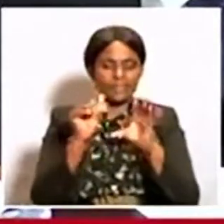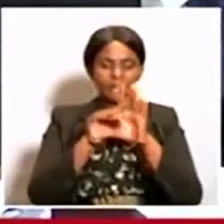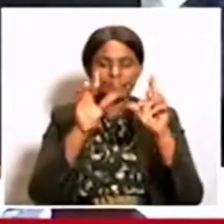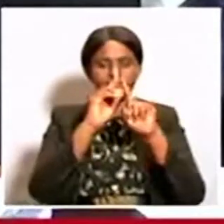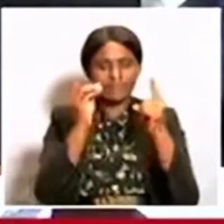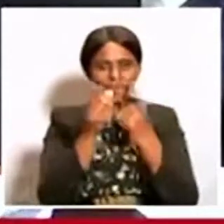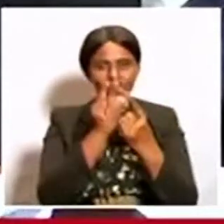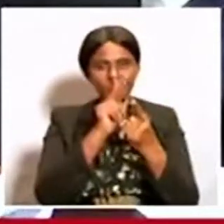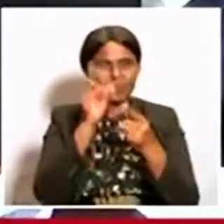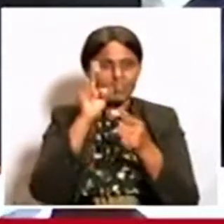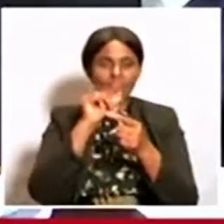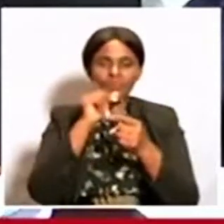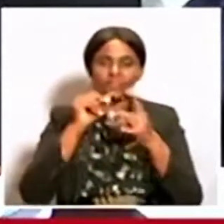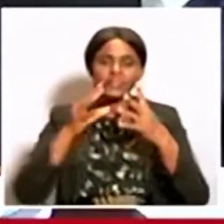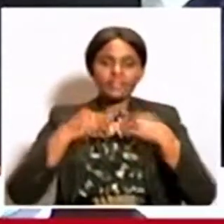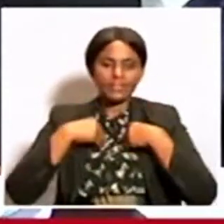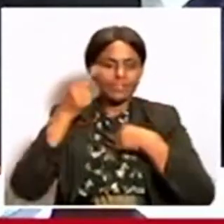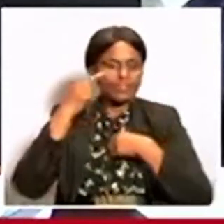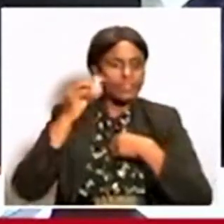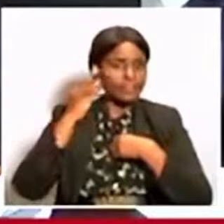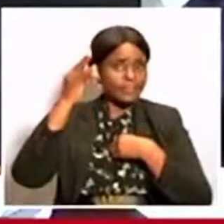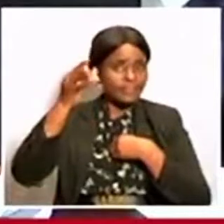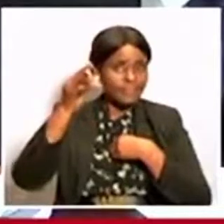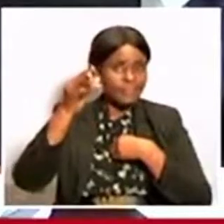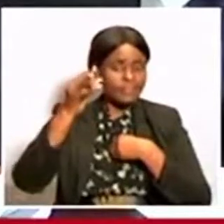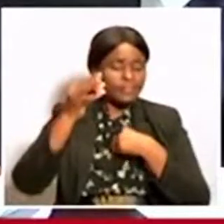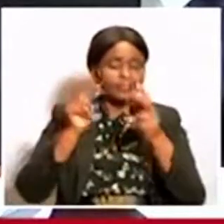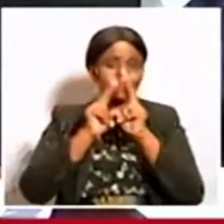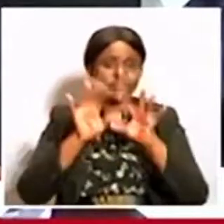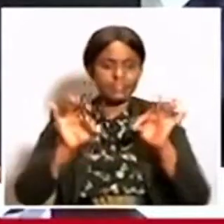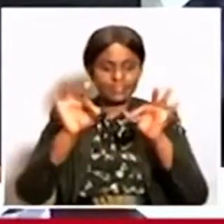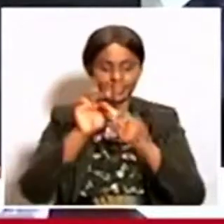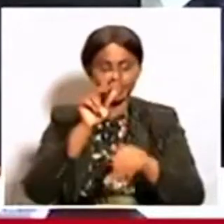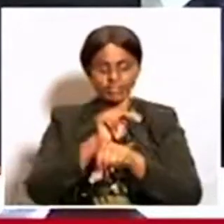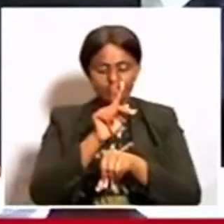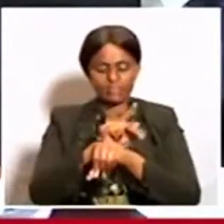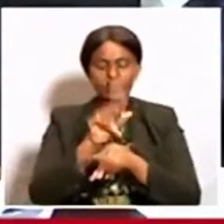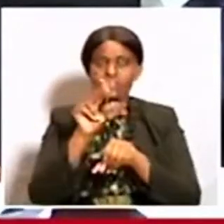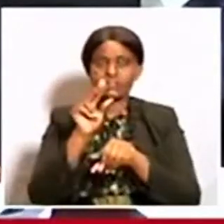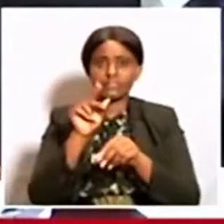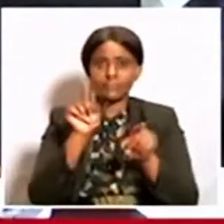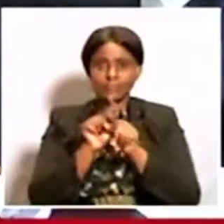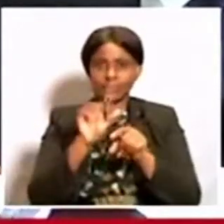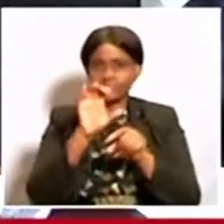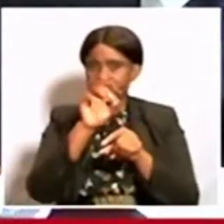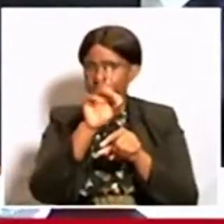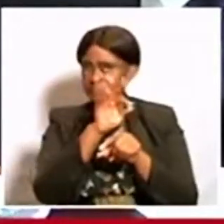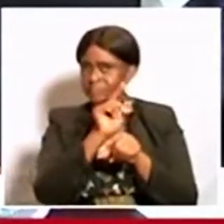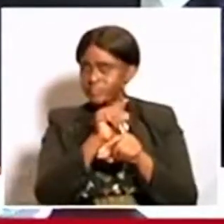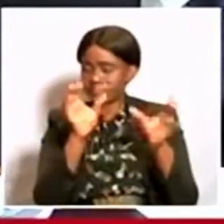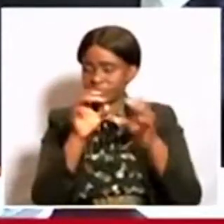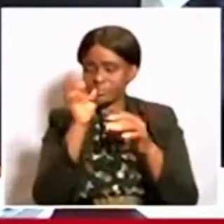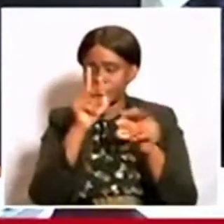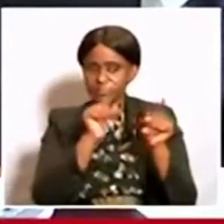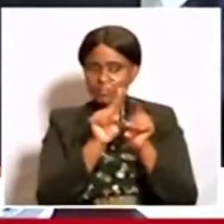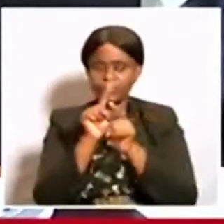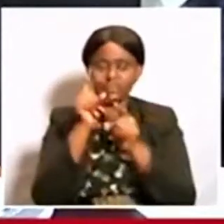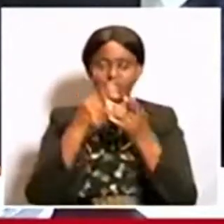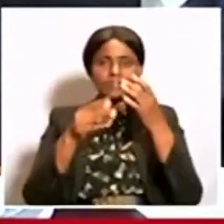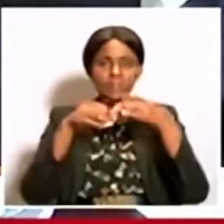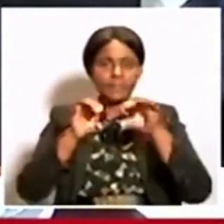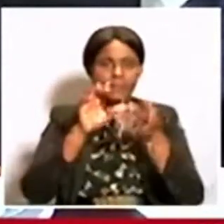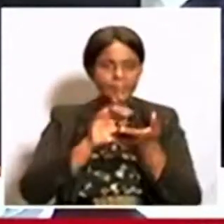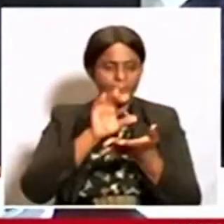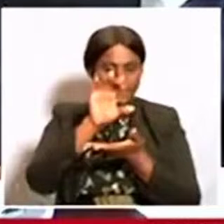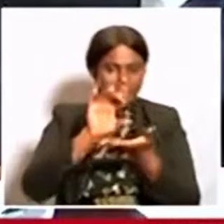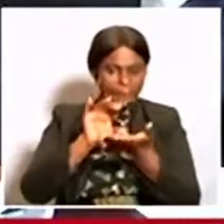district will not be considered for future significant projects. The CDF committee will also continue allocating